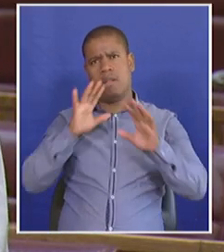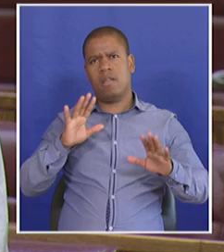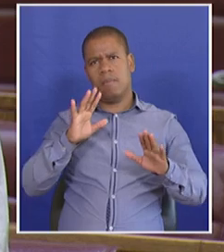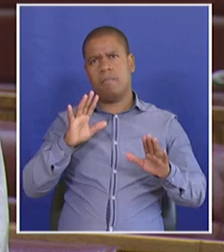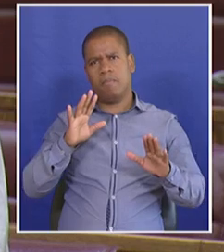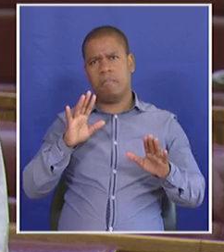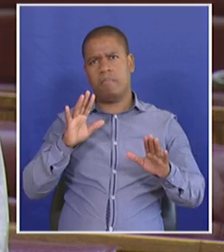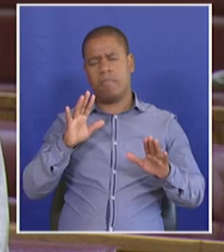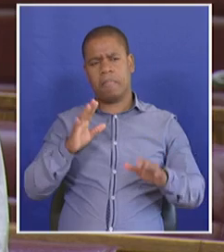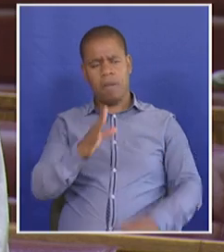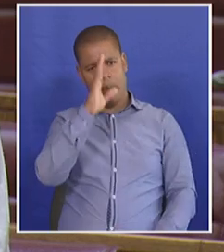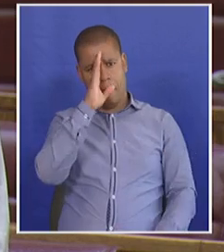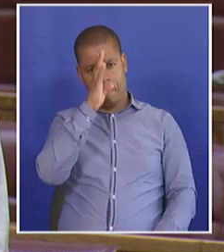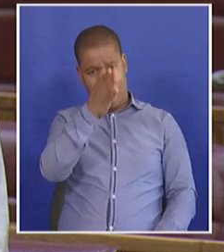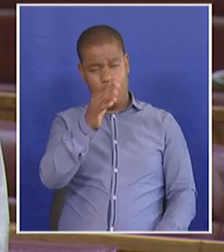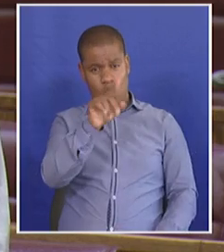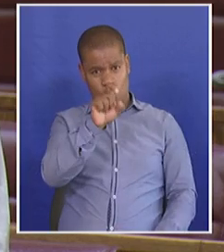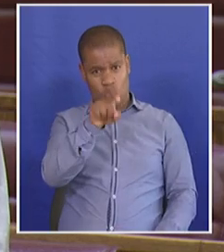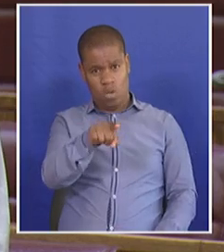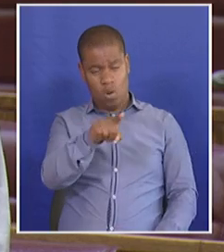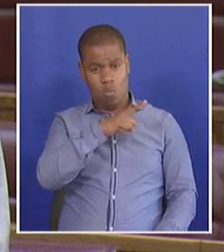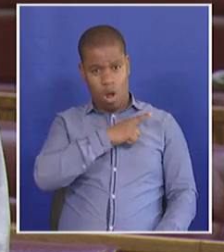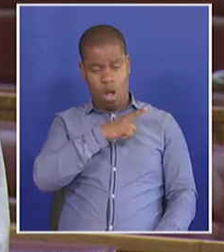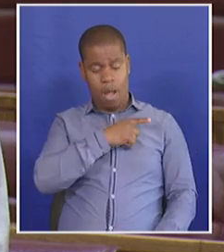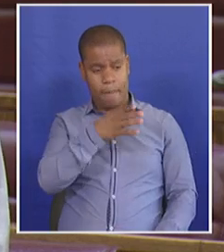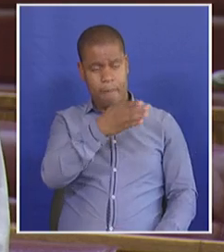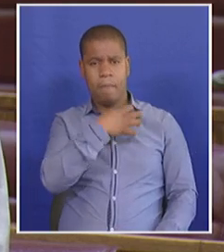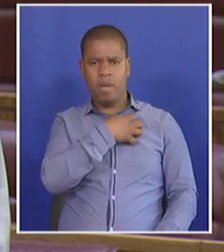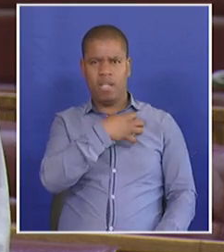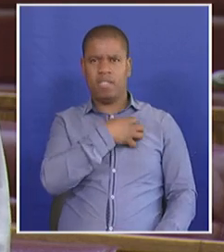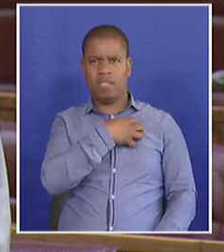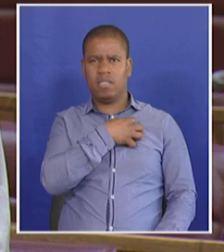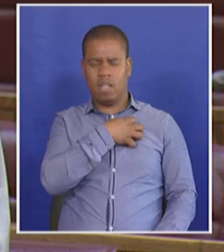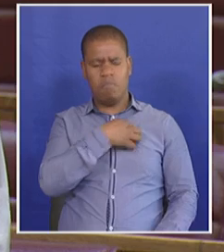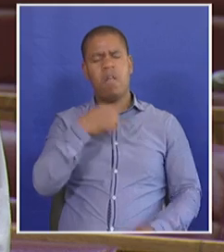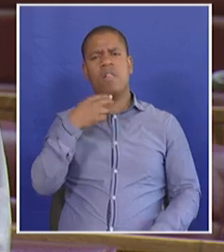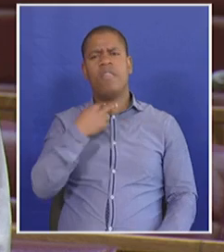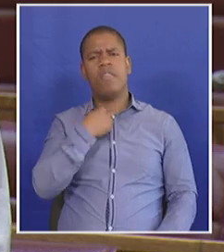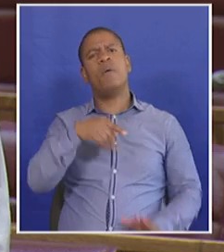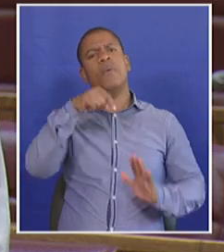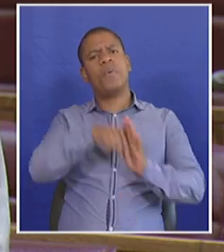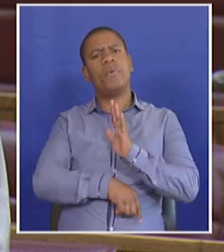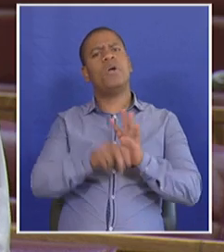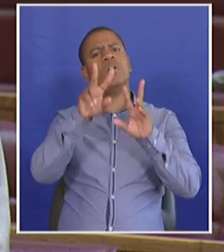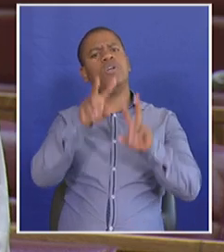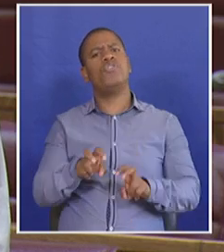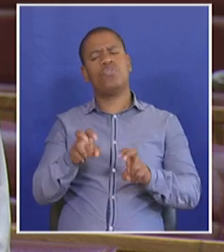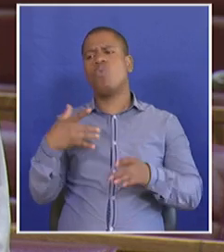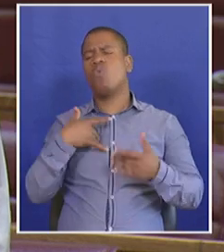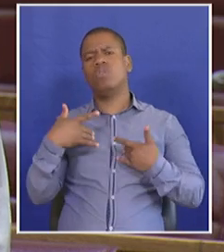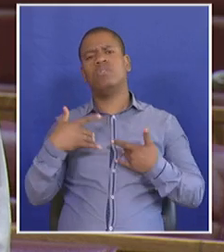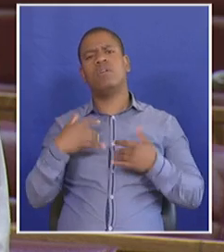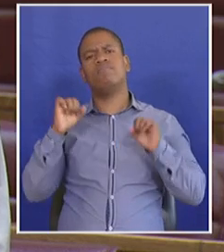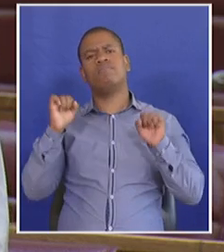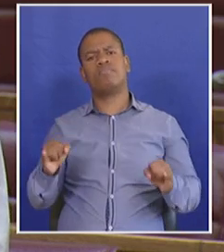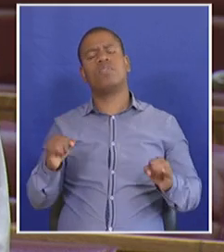a direct question, because the minister himself cannot elaborate on the matters that concern the